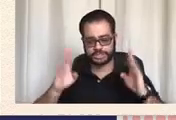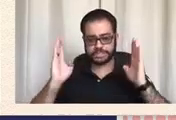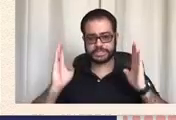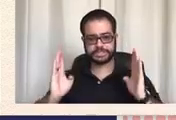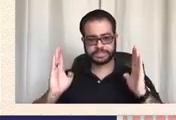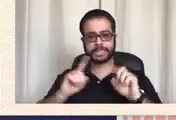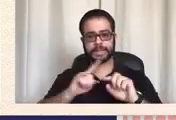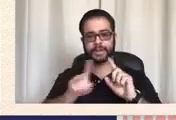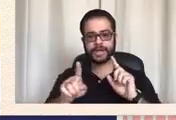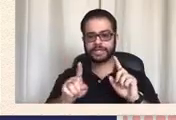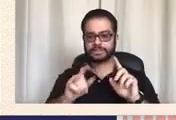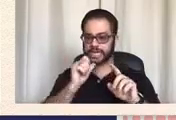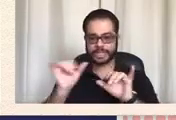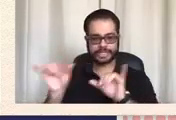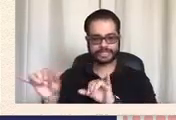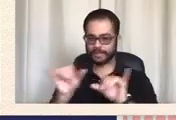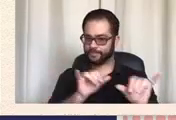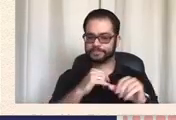disability.